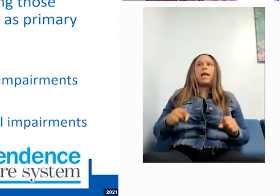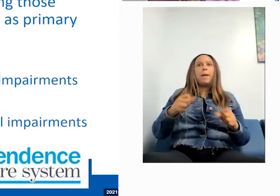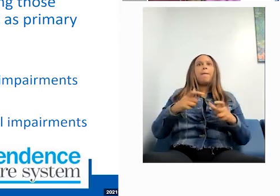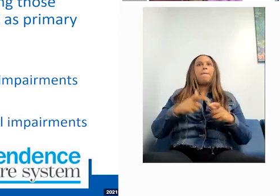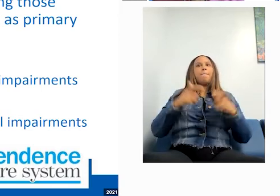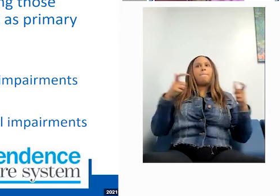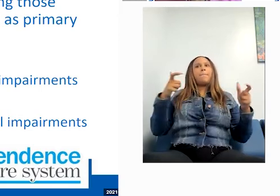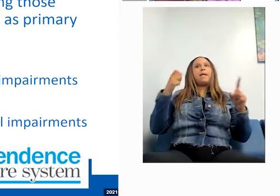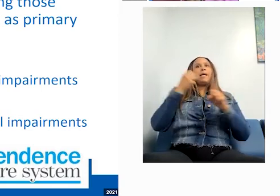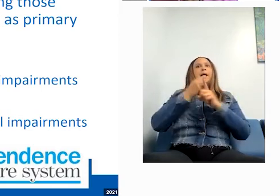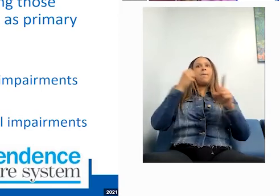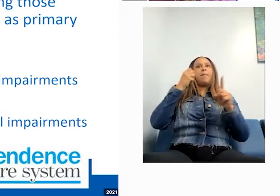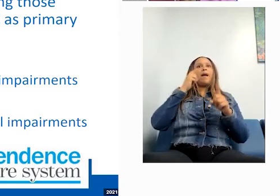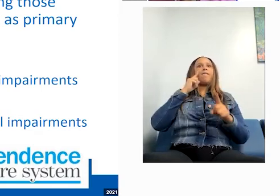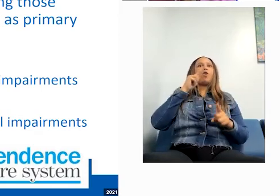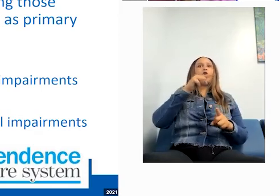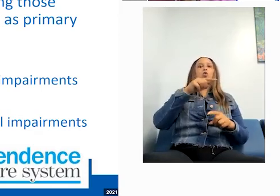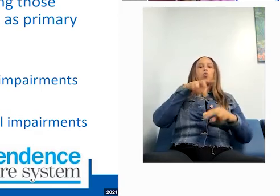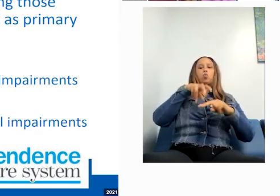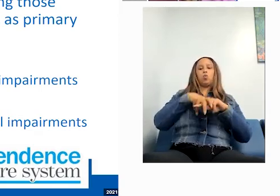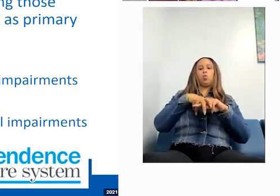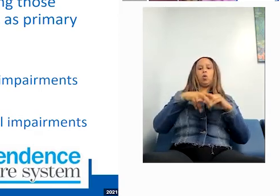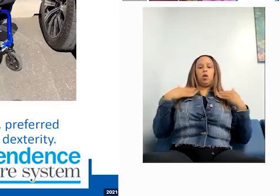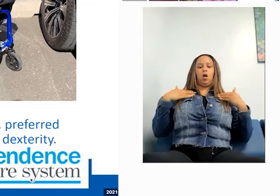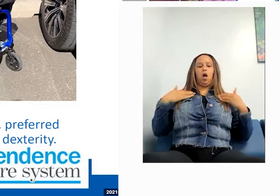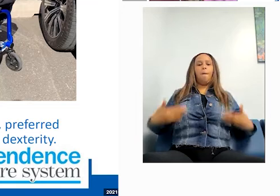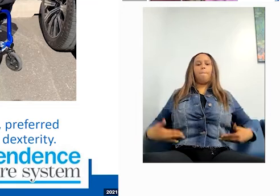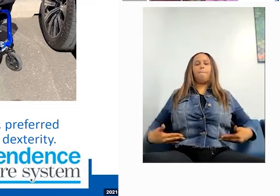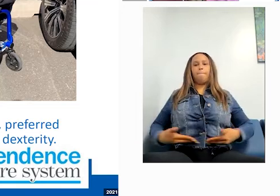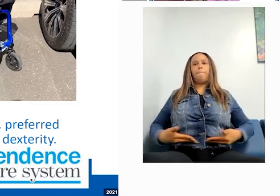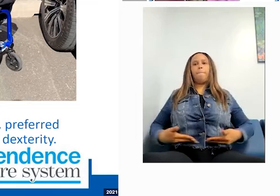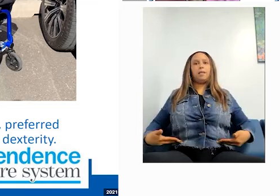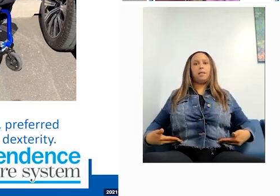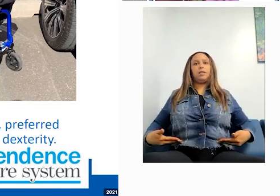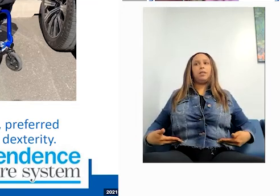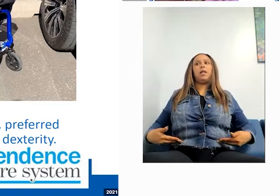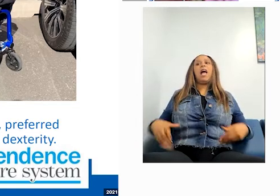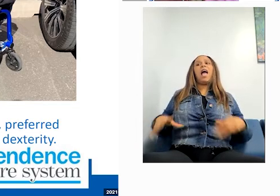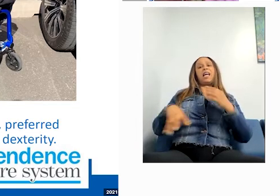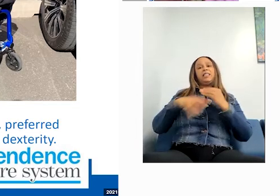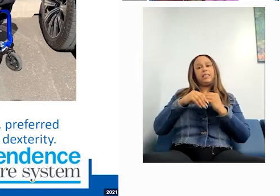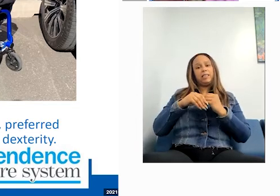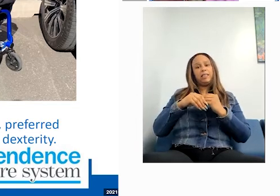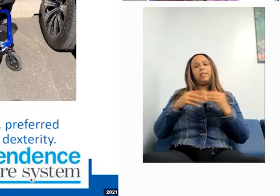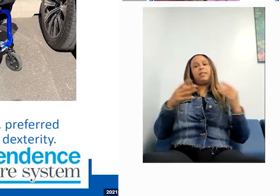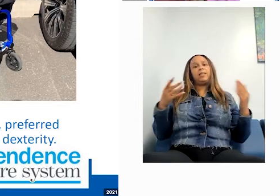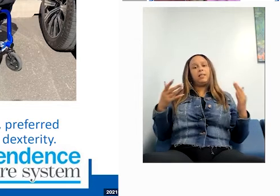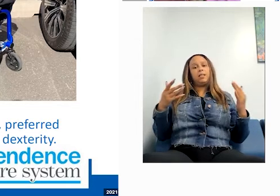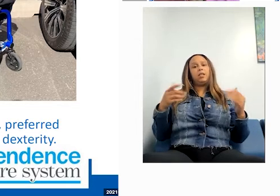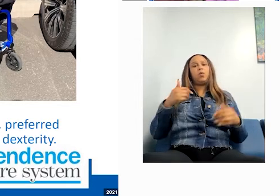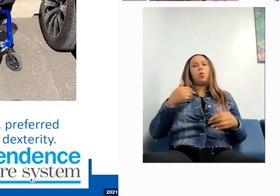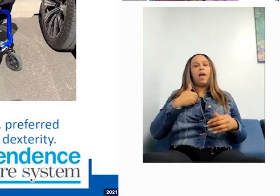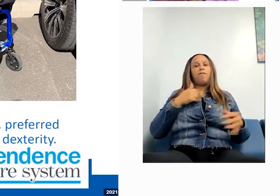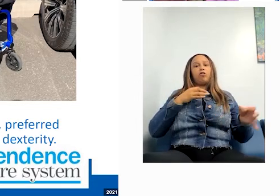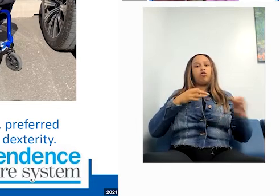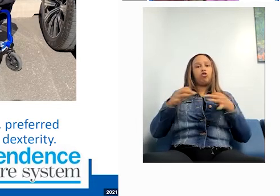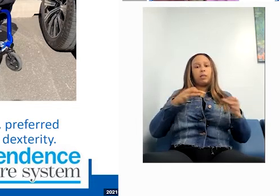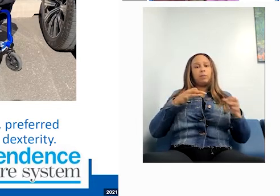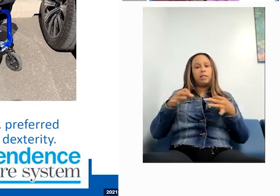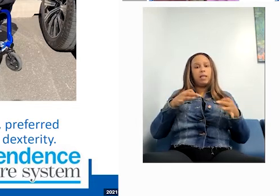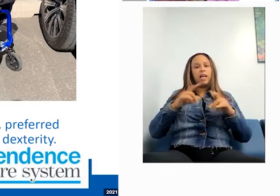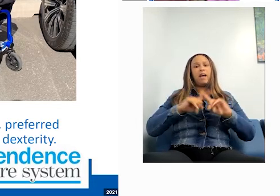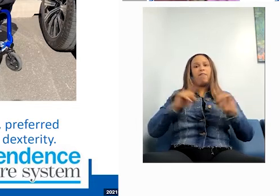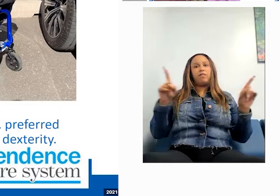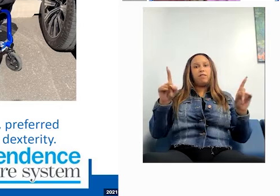preservation of your upper extremities. Um, Additionally, there was a description of different products that